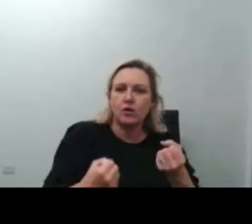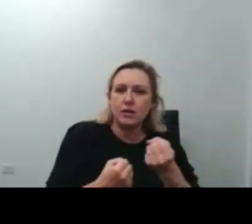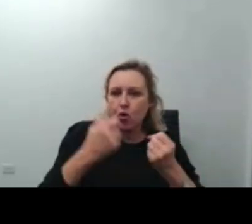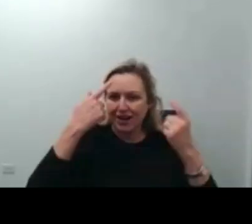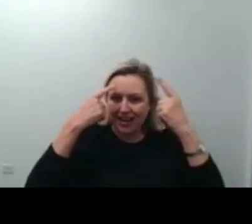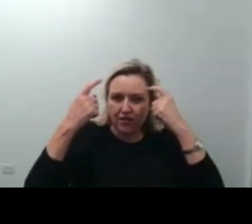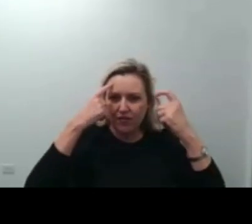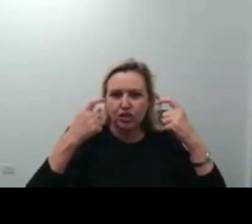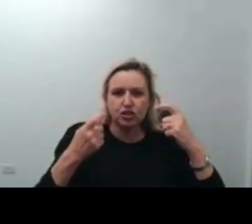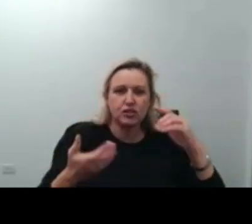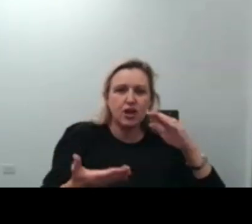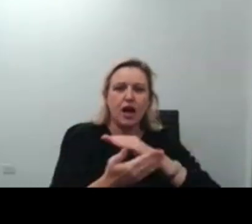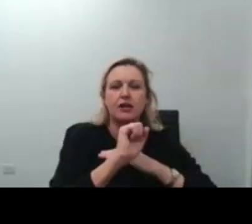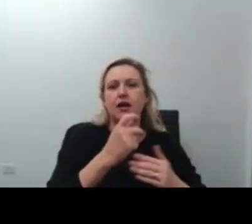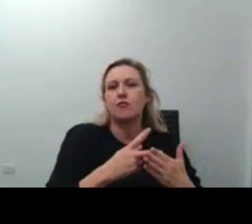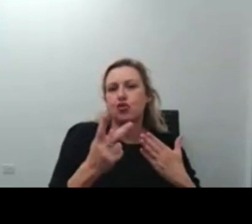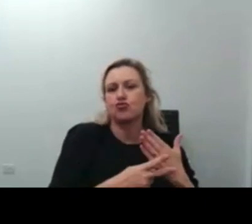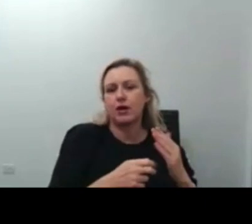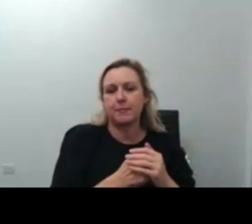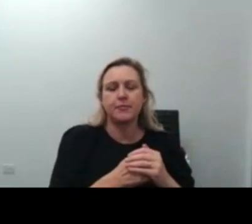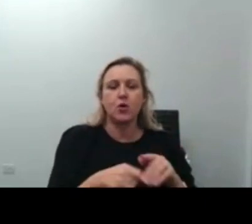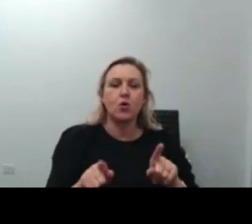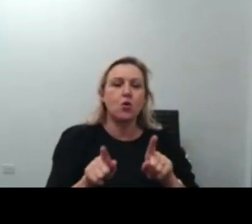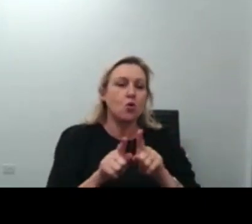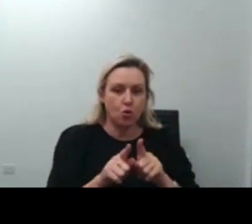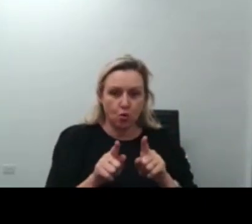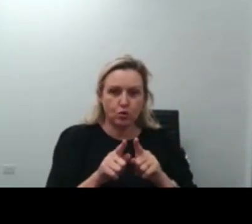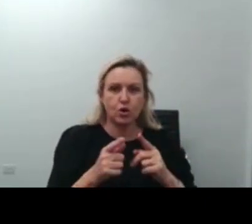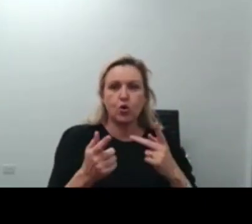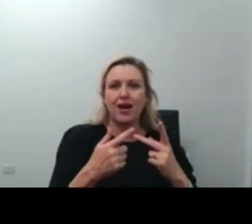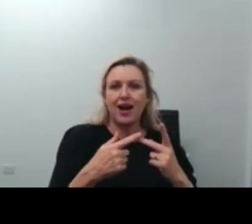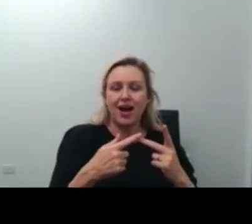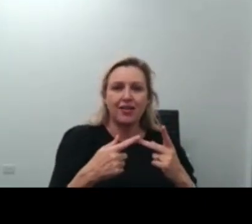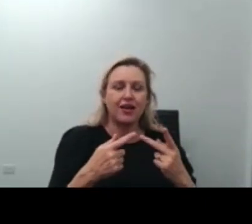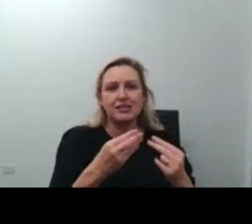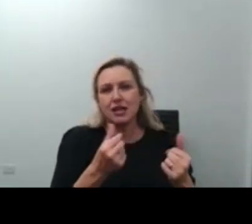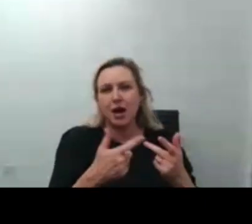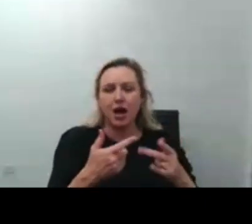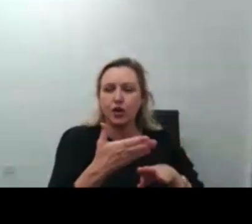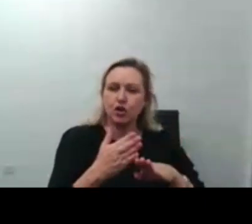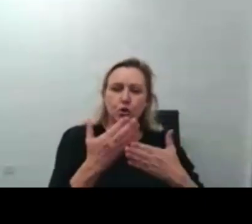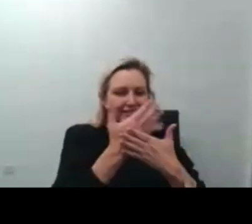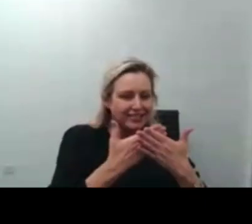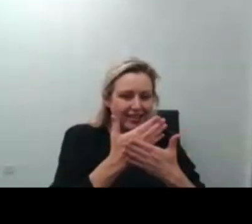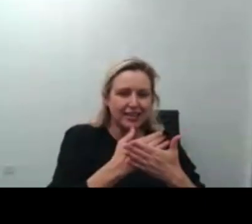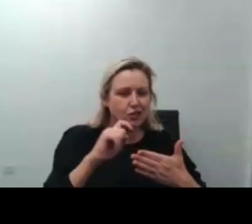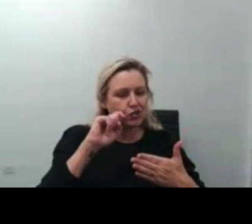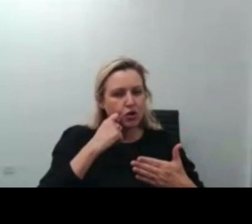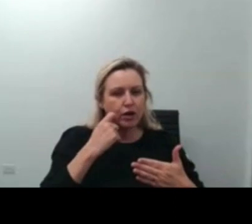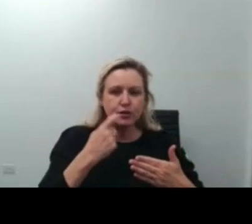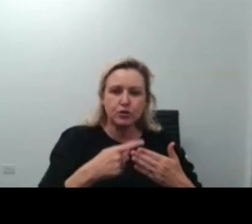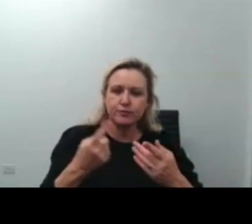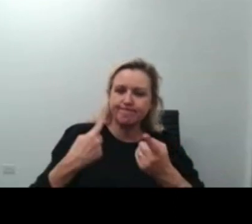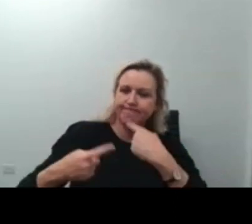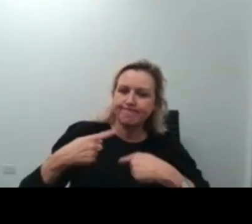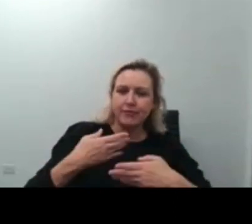program. There are also several studies that are underway to further inform program design over the